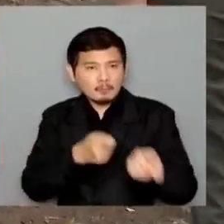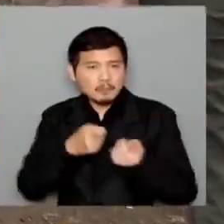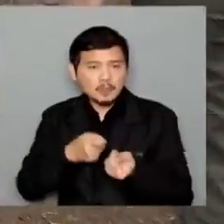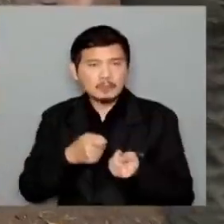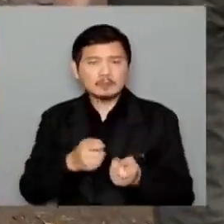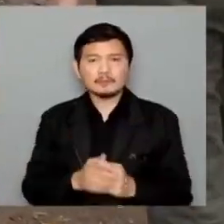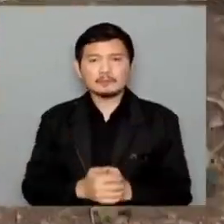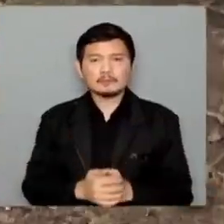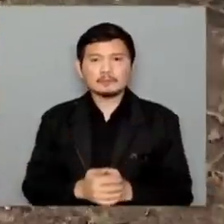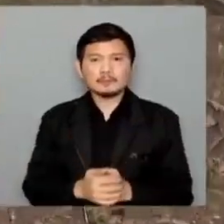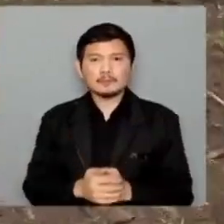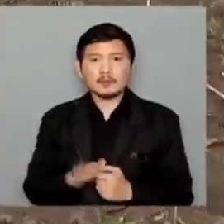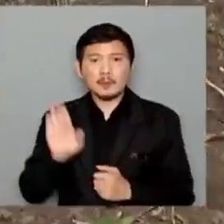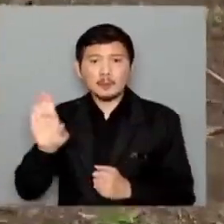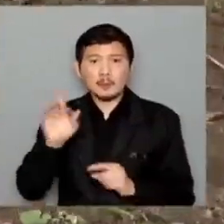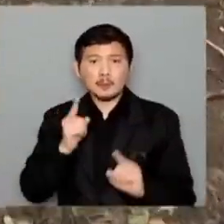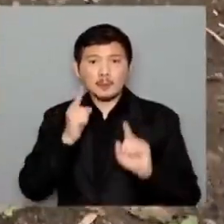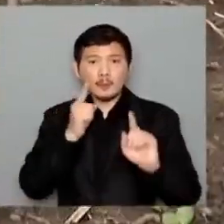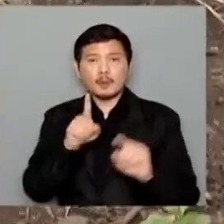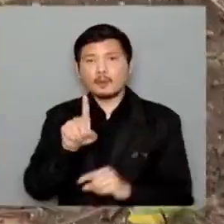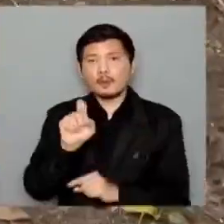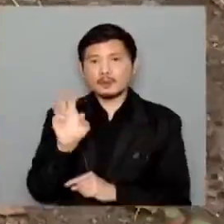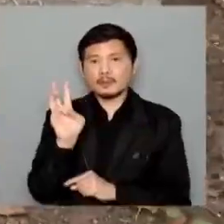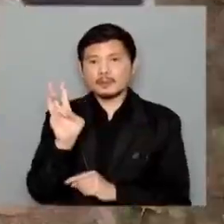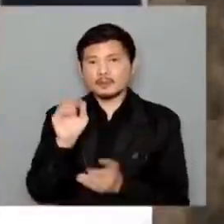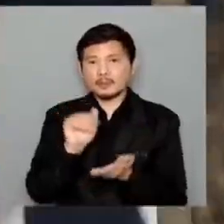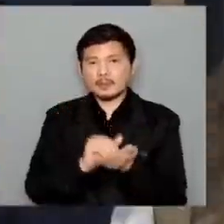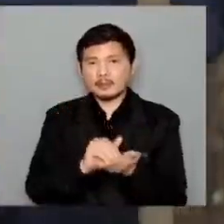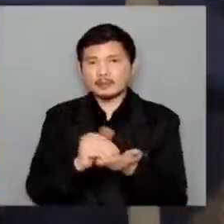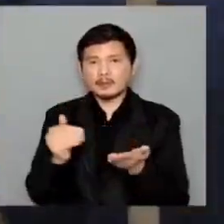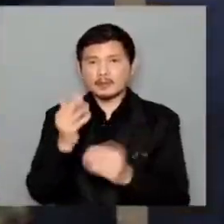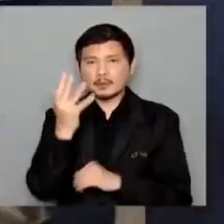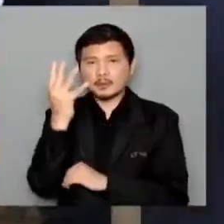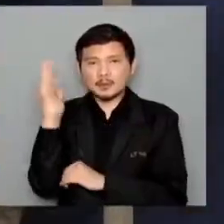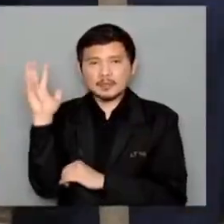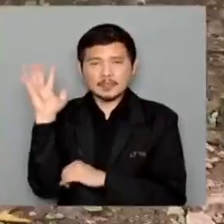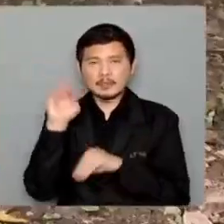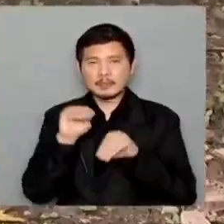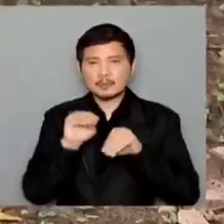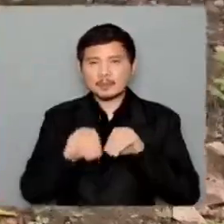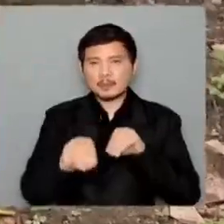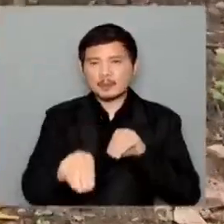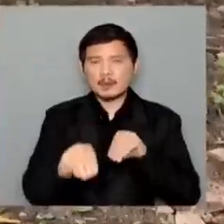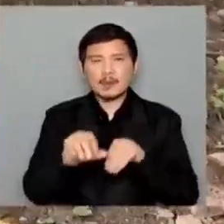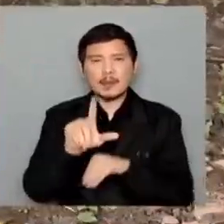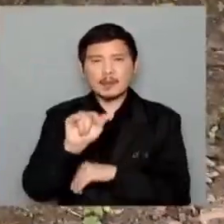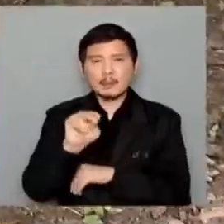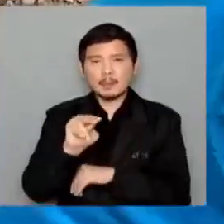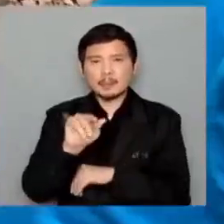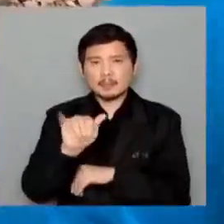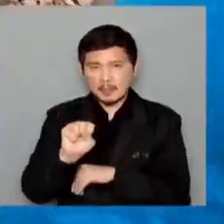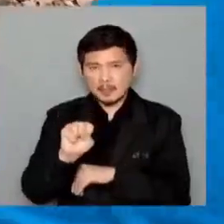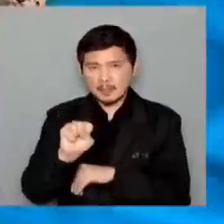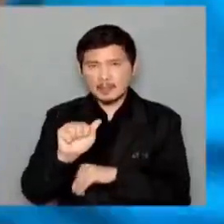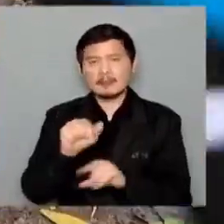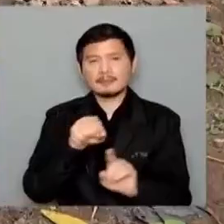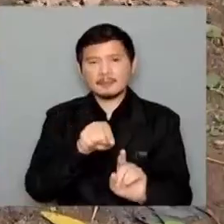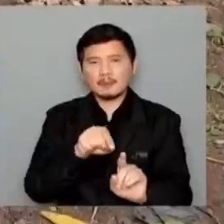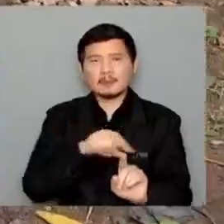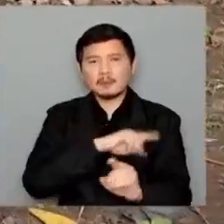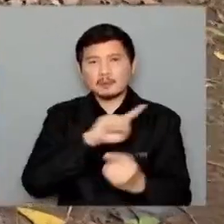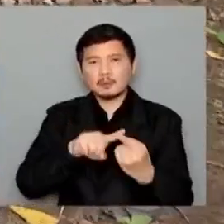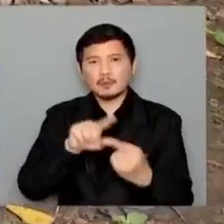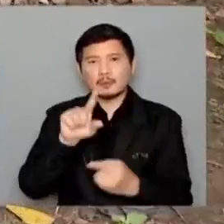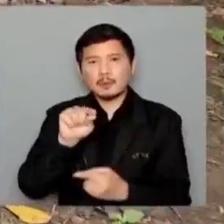planting 160,000 trees in 200 hectares at the Lamesa watershed until 2023 and 2.3